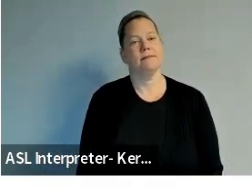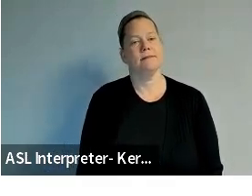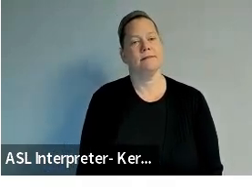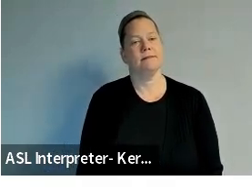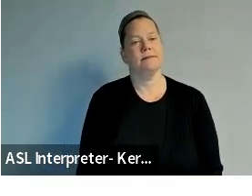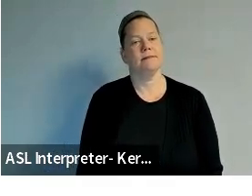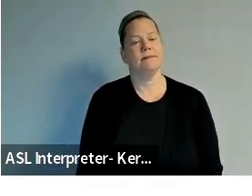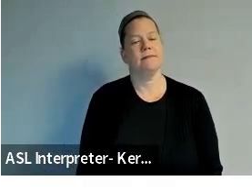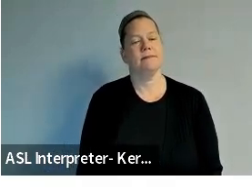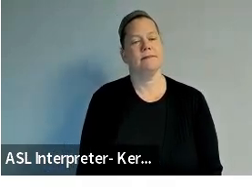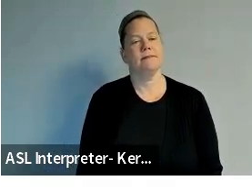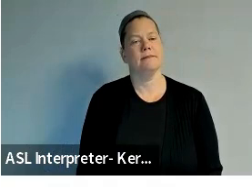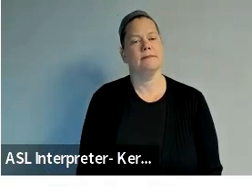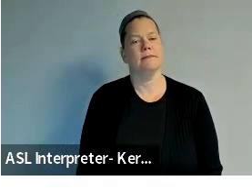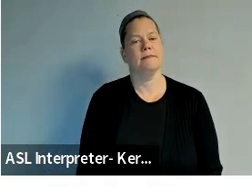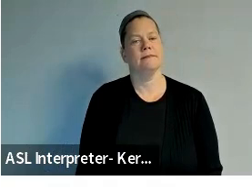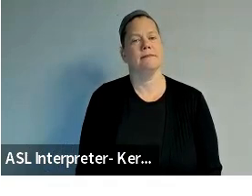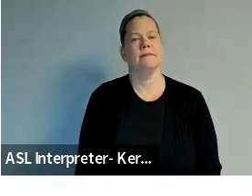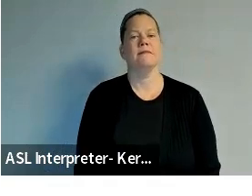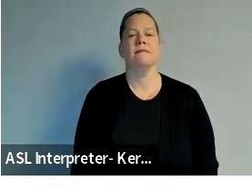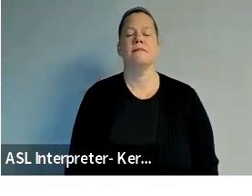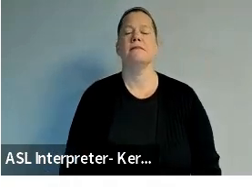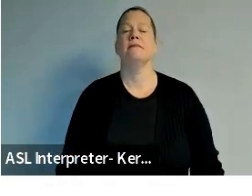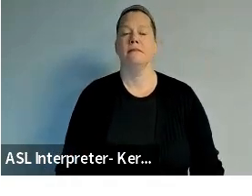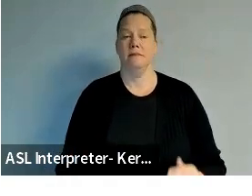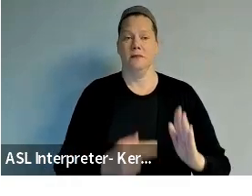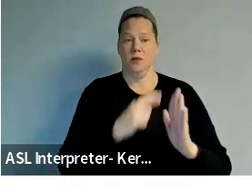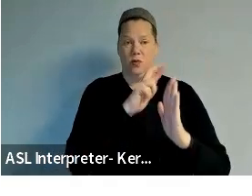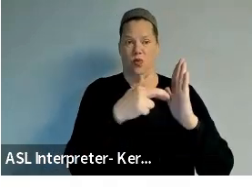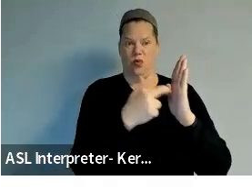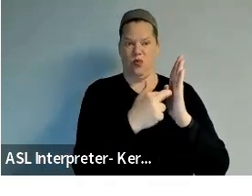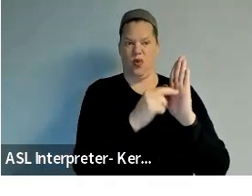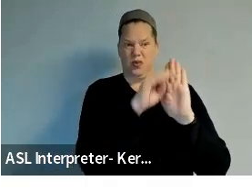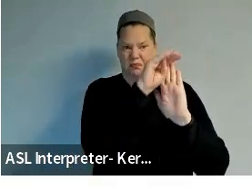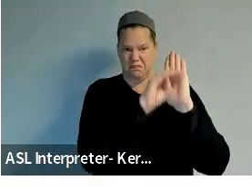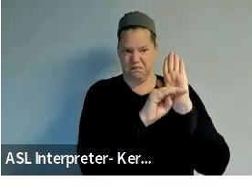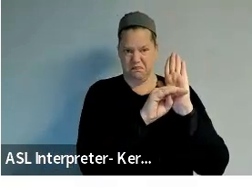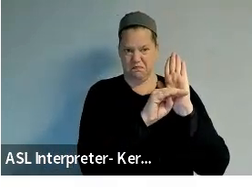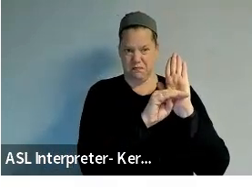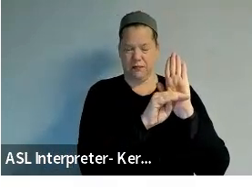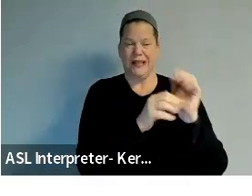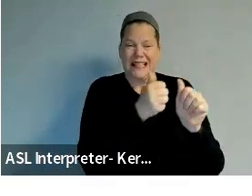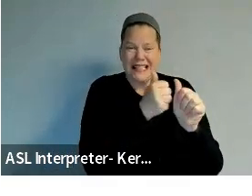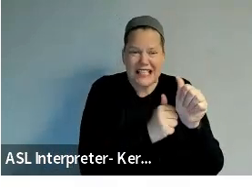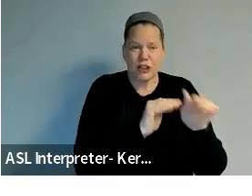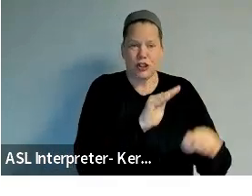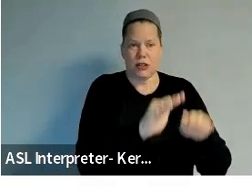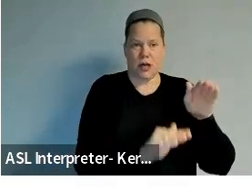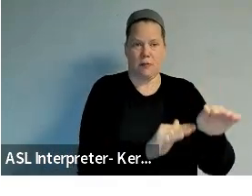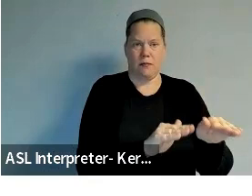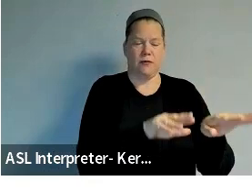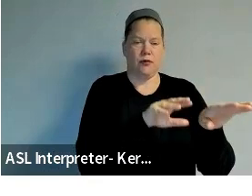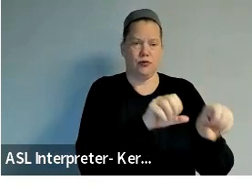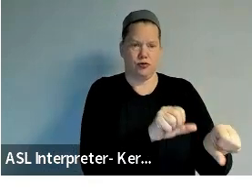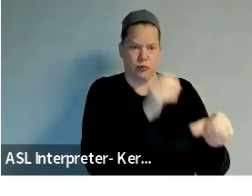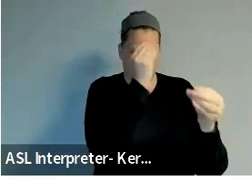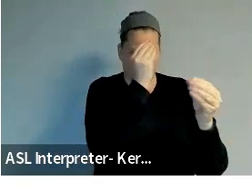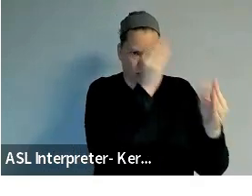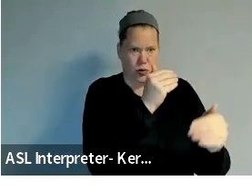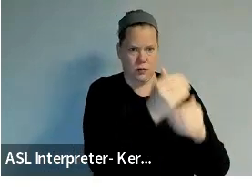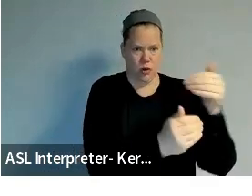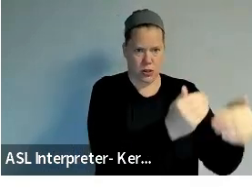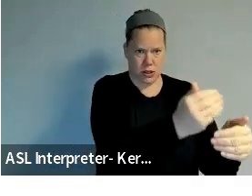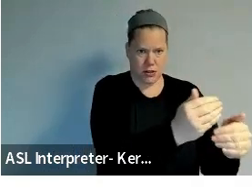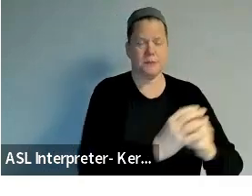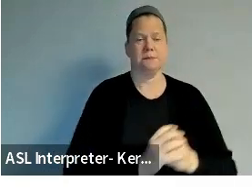We will list all roles involved in each step of the restraint process as we move through our training.